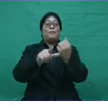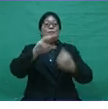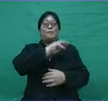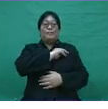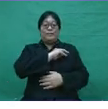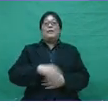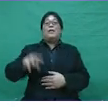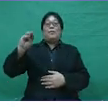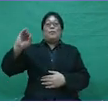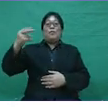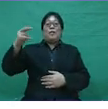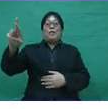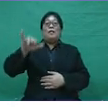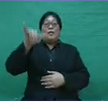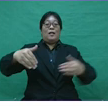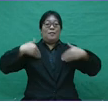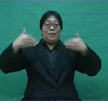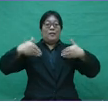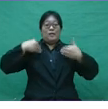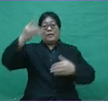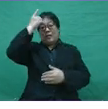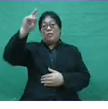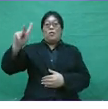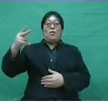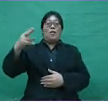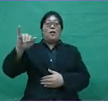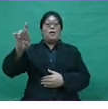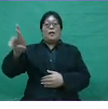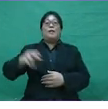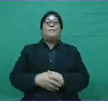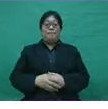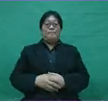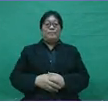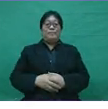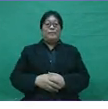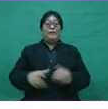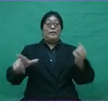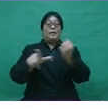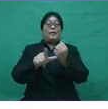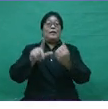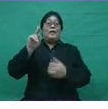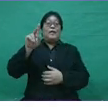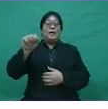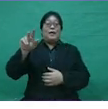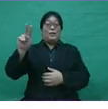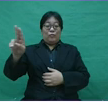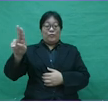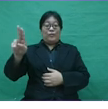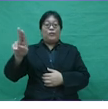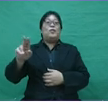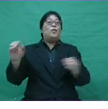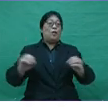Resources. Yang bahagia Dato Muhammad K. Razman bin Muhammad Anwar, Deputy Secretary General Operation and